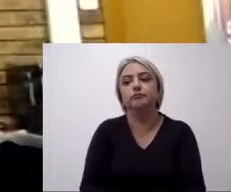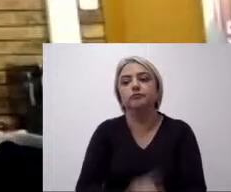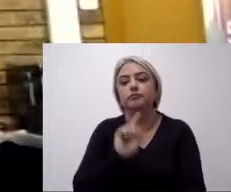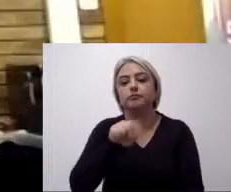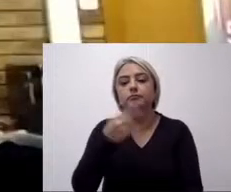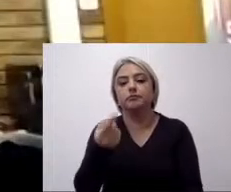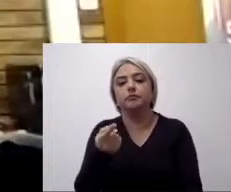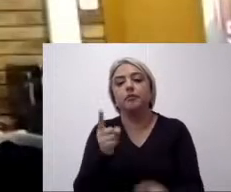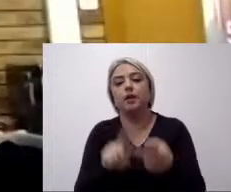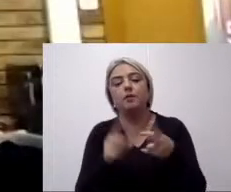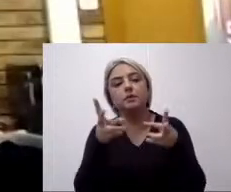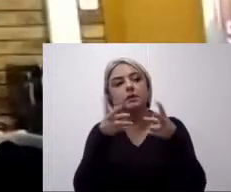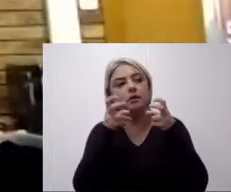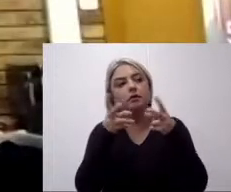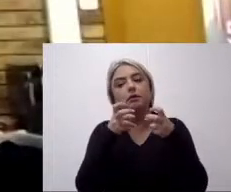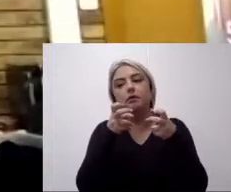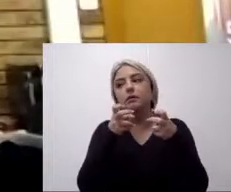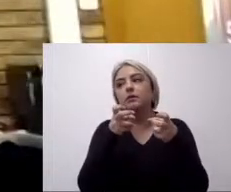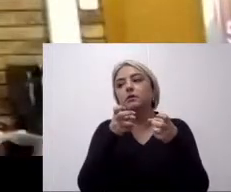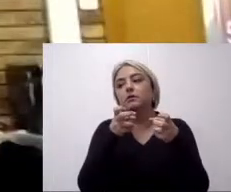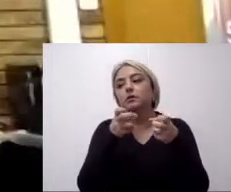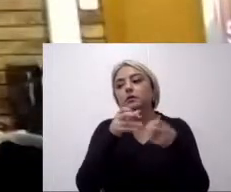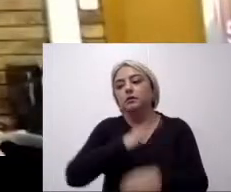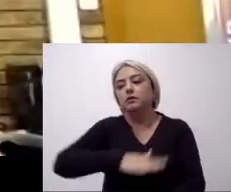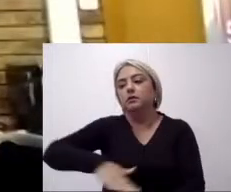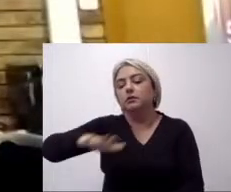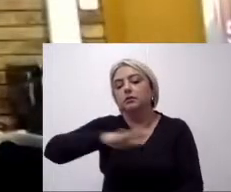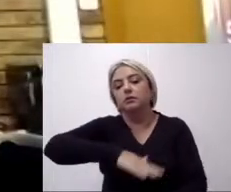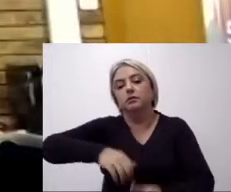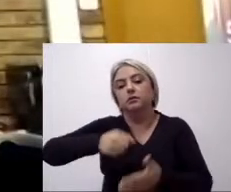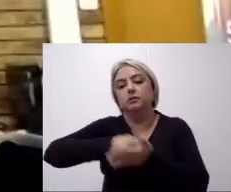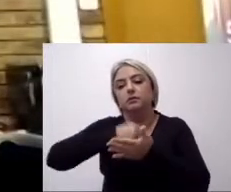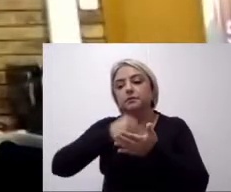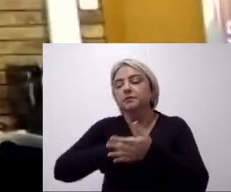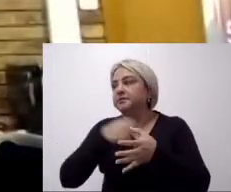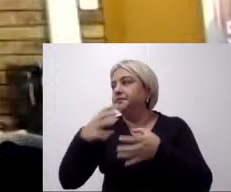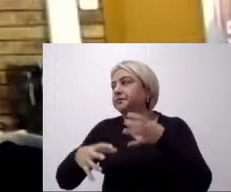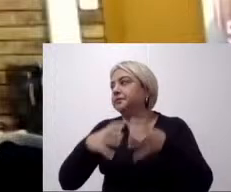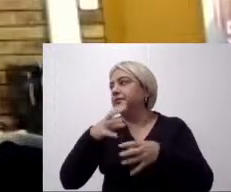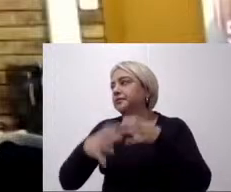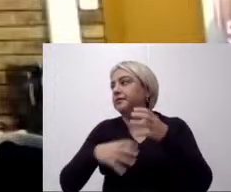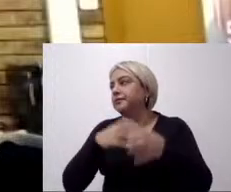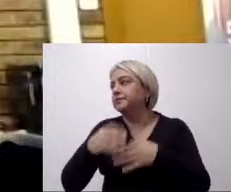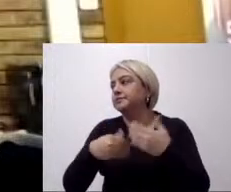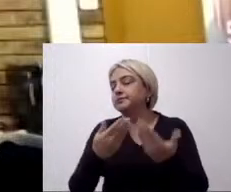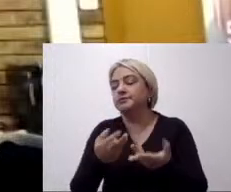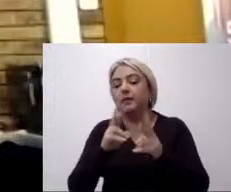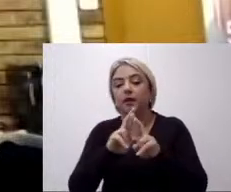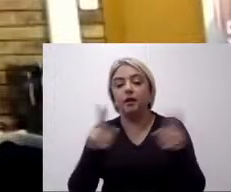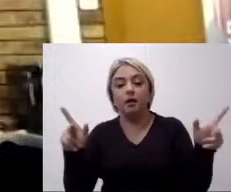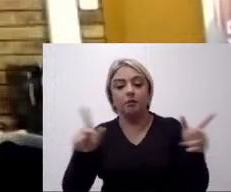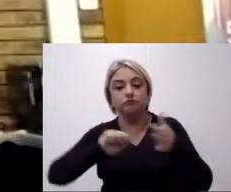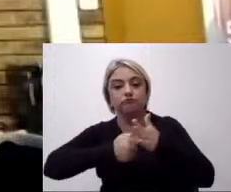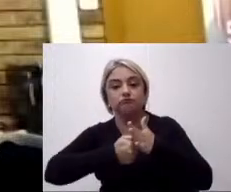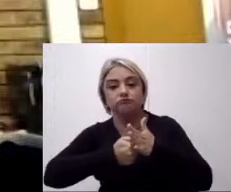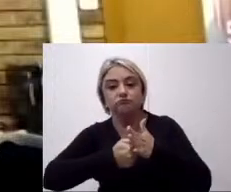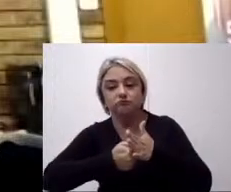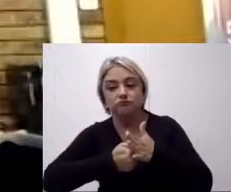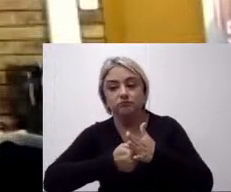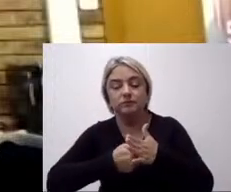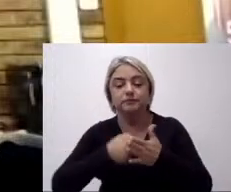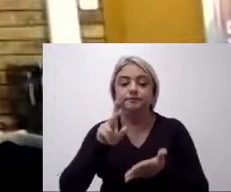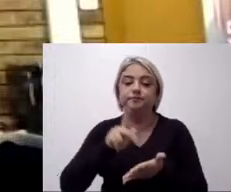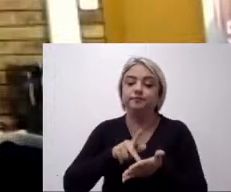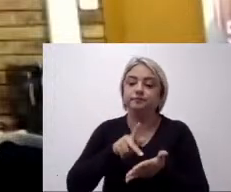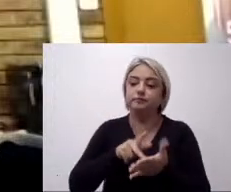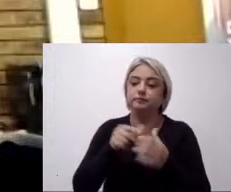many space of fighting, but generally when a situation is blocked, you're really surprised to observe